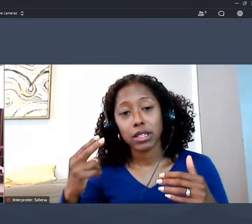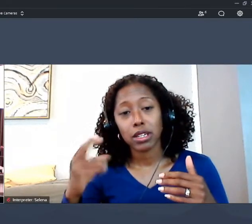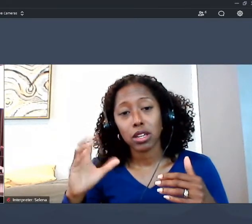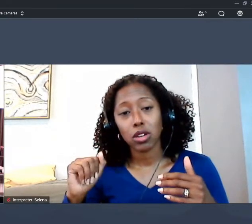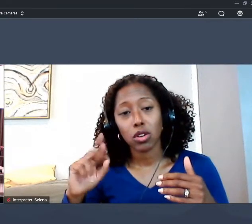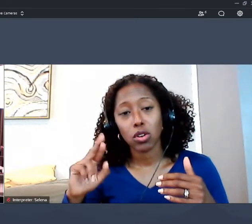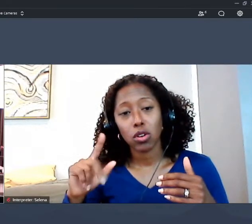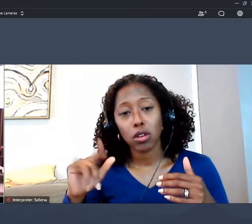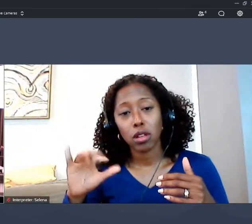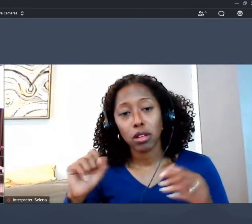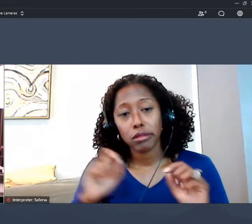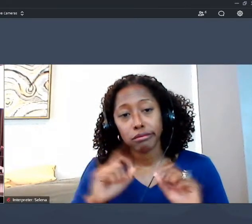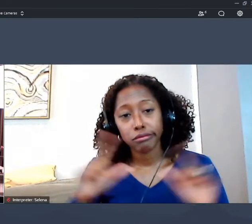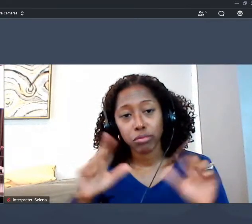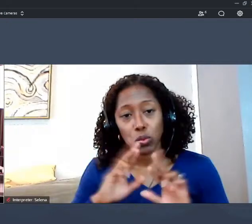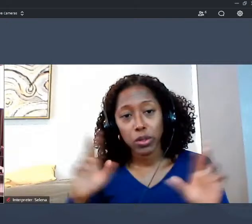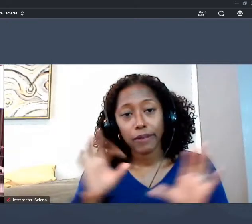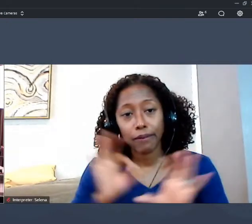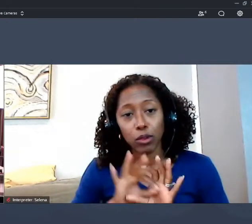Caston.